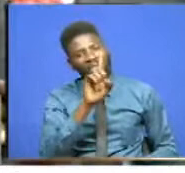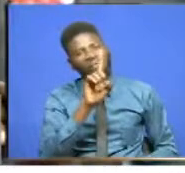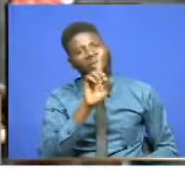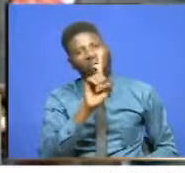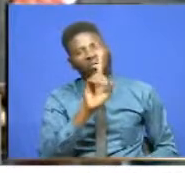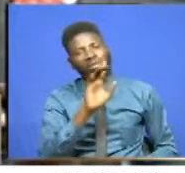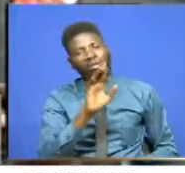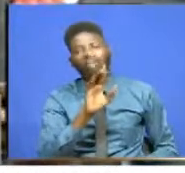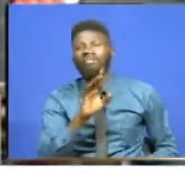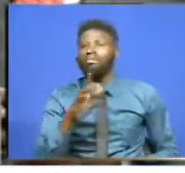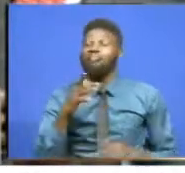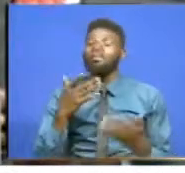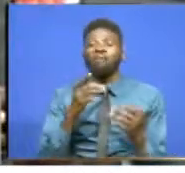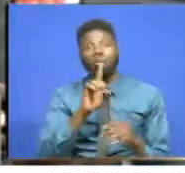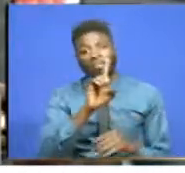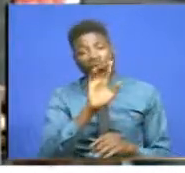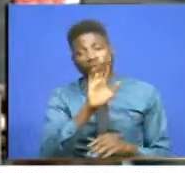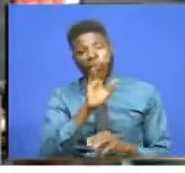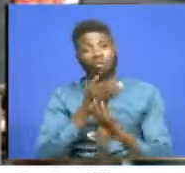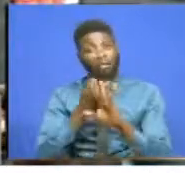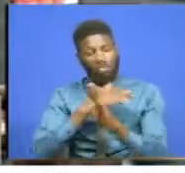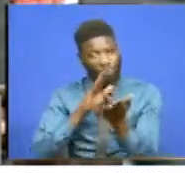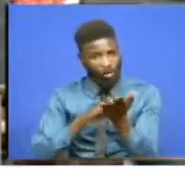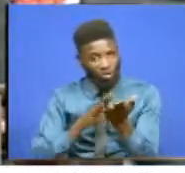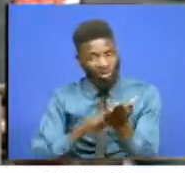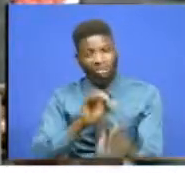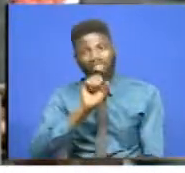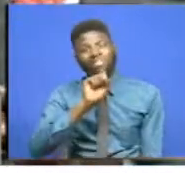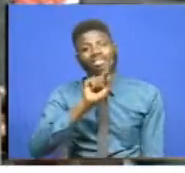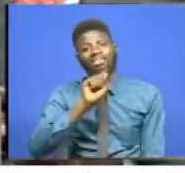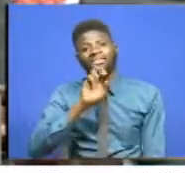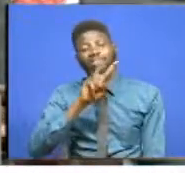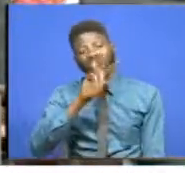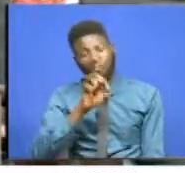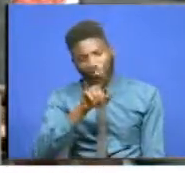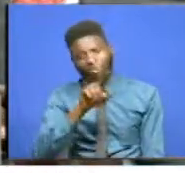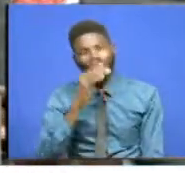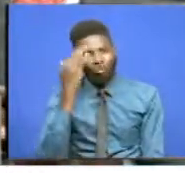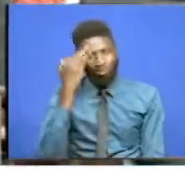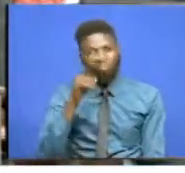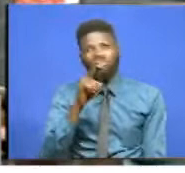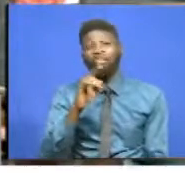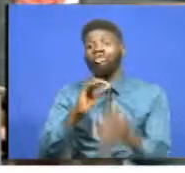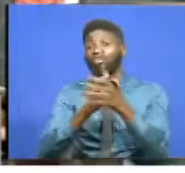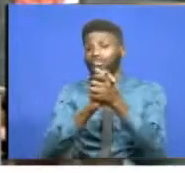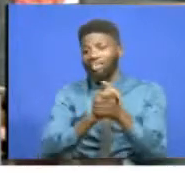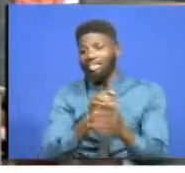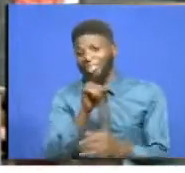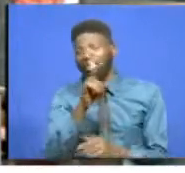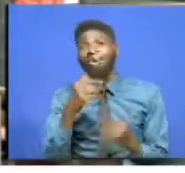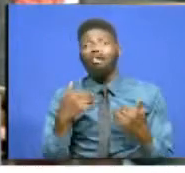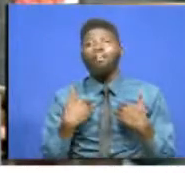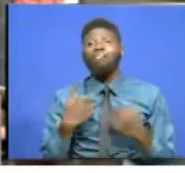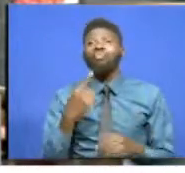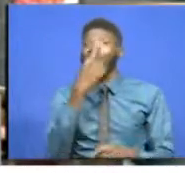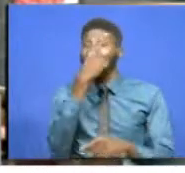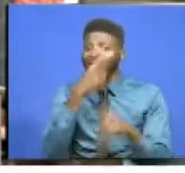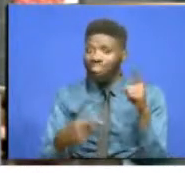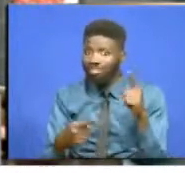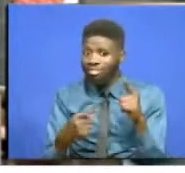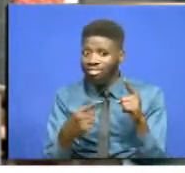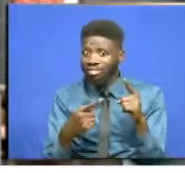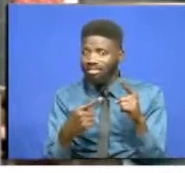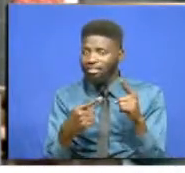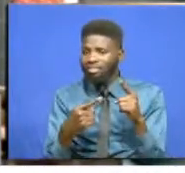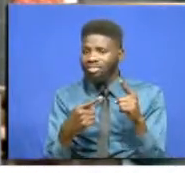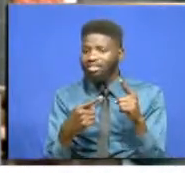That is what people have been waiting for. Before you comment, Steve, yes. But you know, this is a party that has, is it 1 year and plus